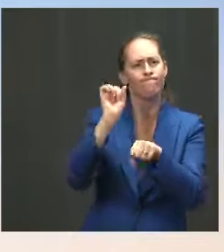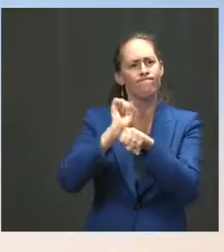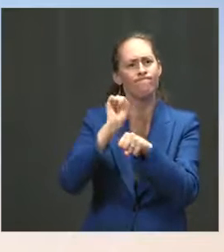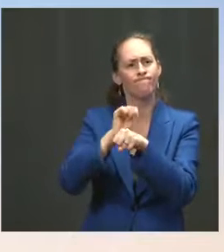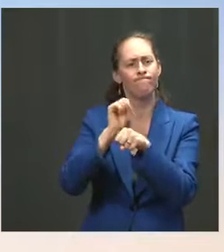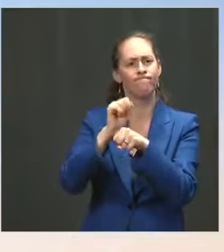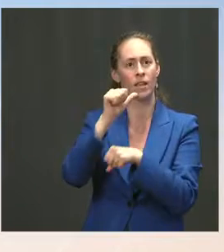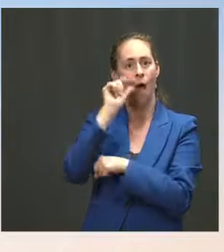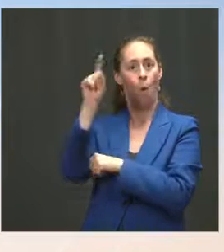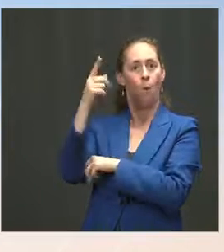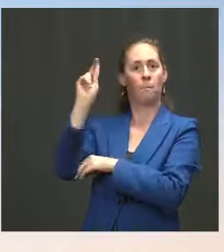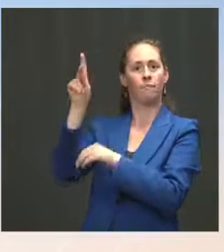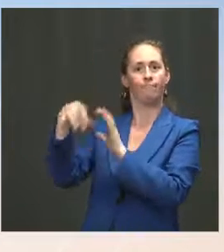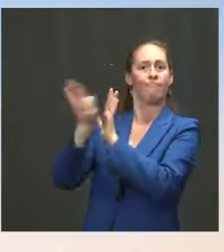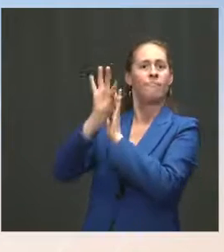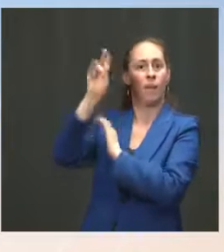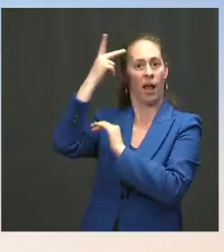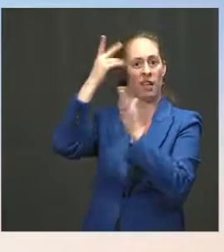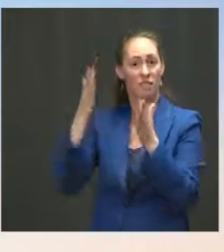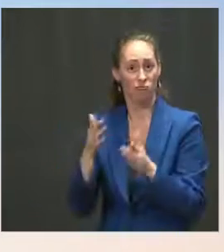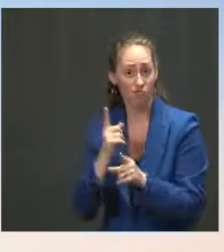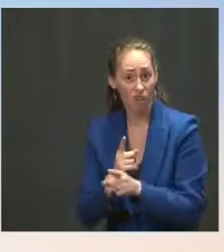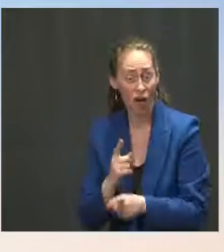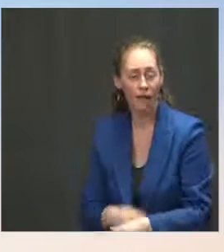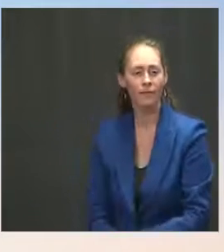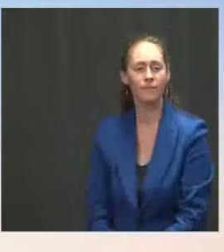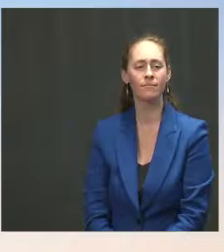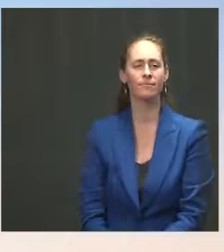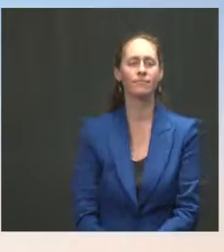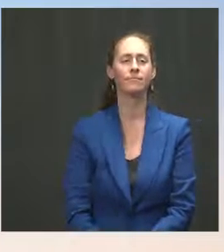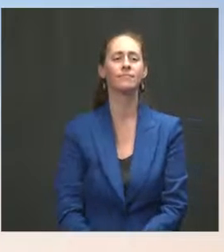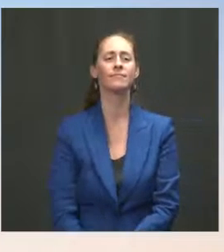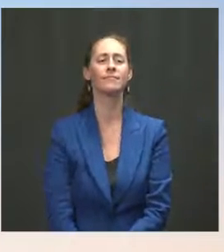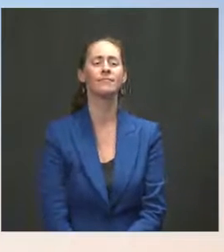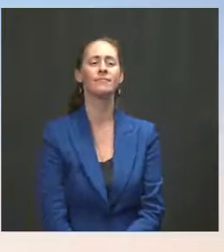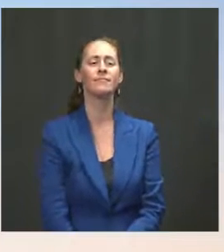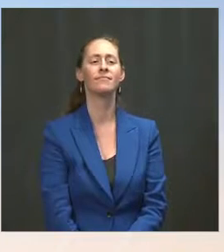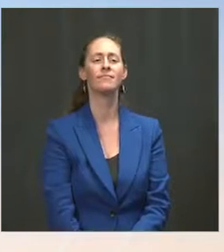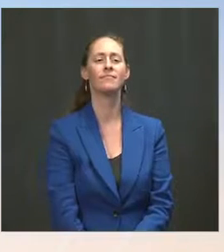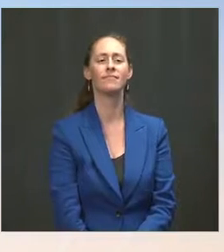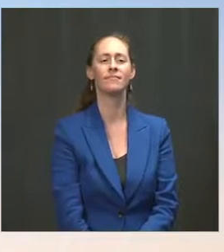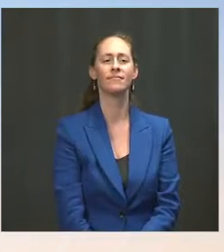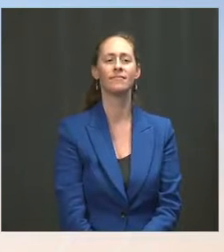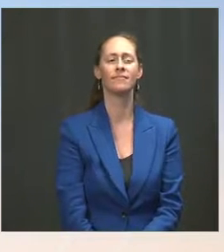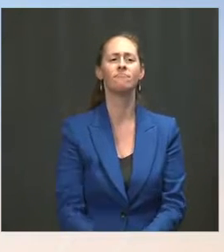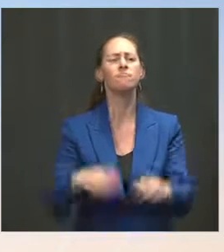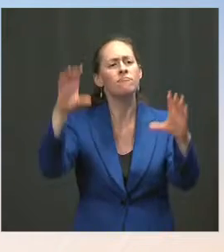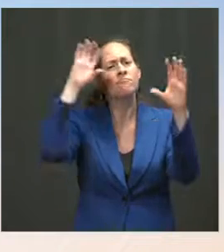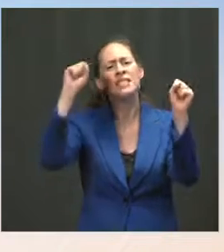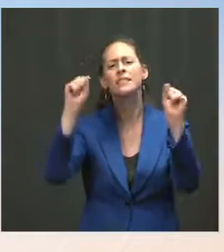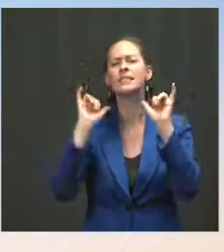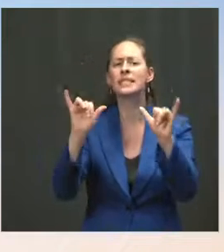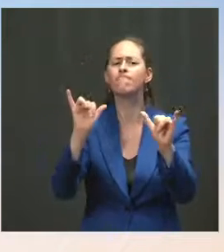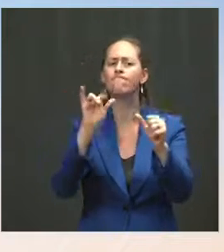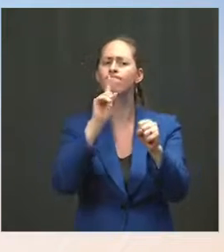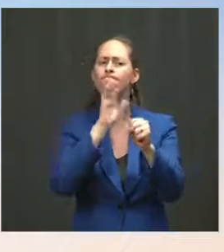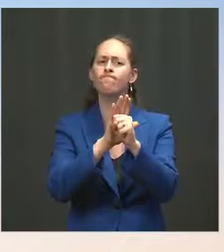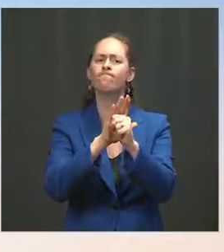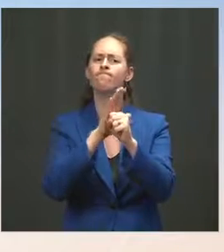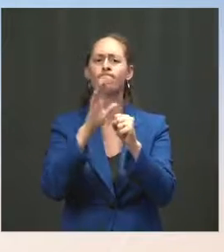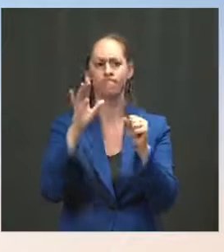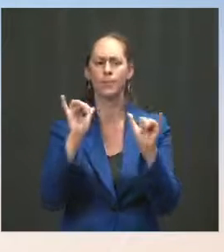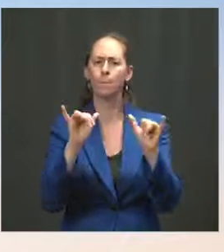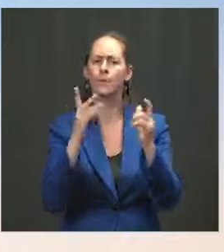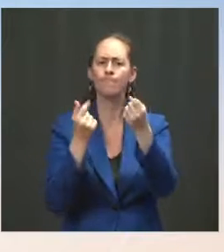he supports, advocates for, and will continue to press for the confirmation of career ambassadors, of course,